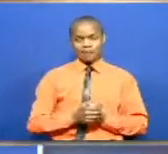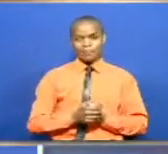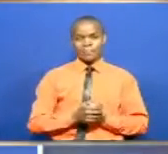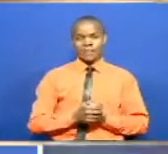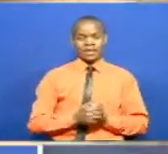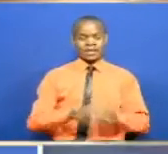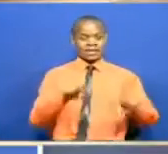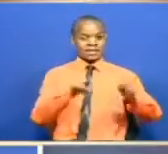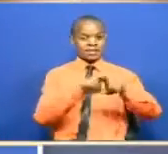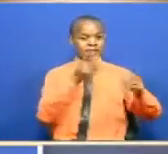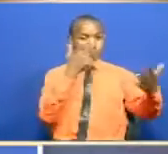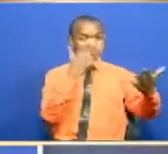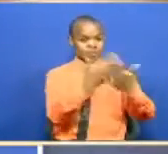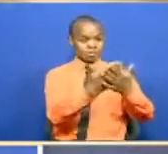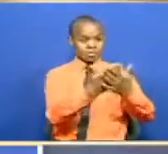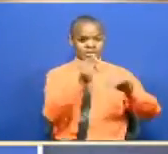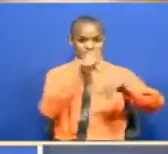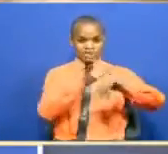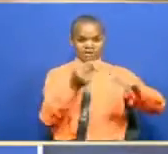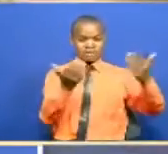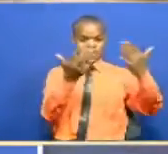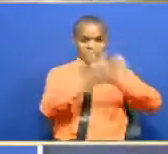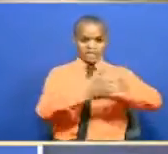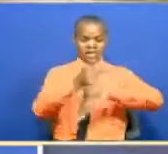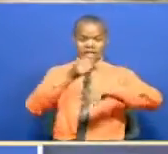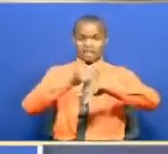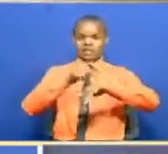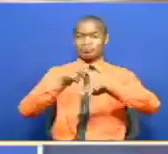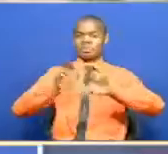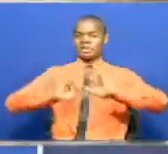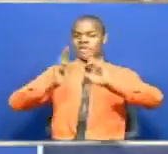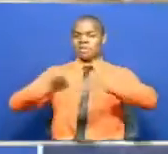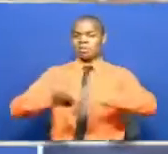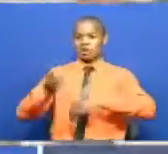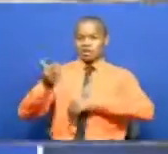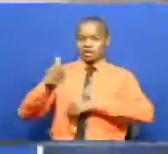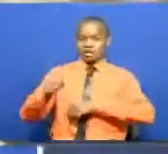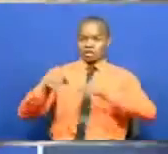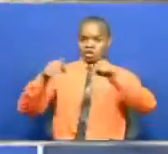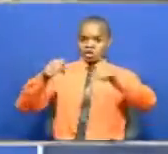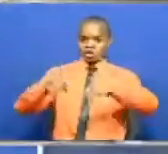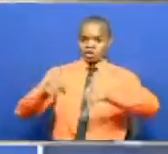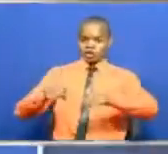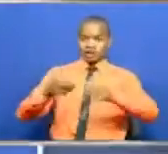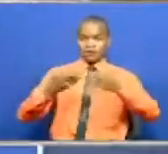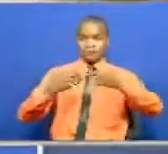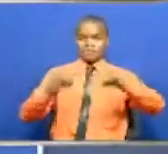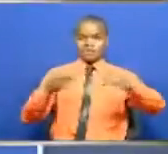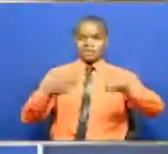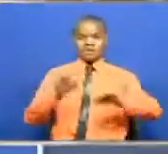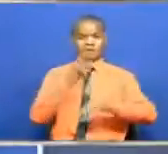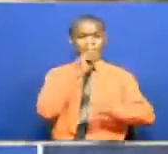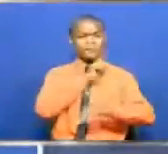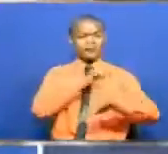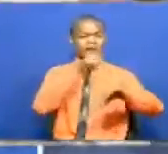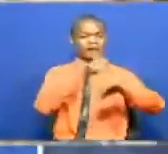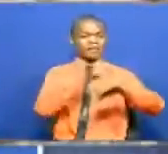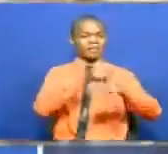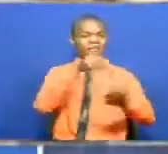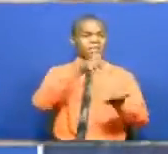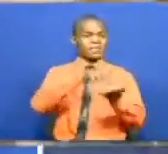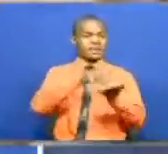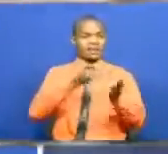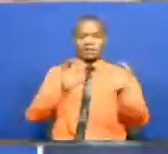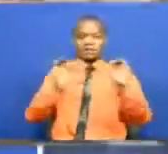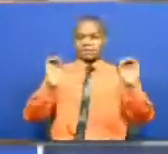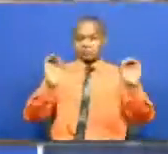katika kituo hicho cha polisi bila kuandikisha taarifa yoyote, na leo akaachiliwa huru bila masharti, bila kushtakiwa kwa chochote.